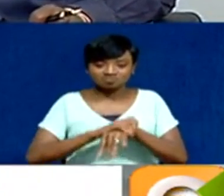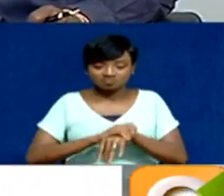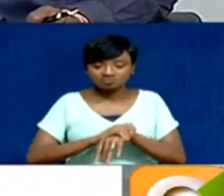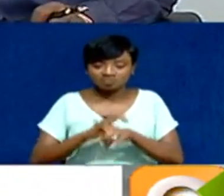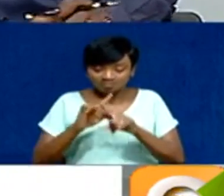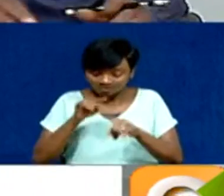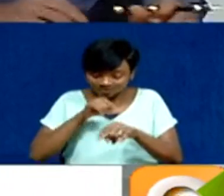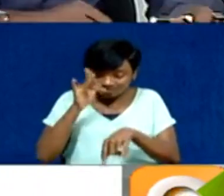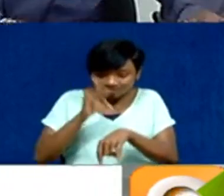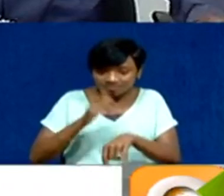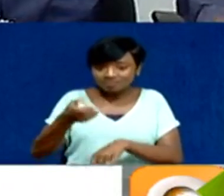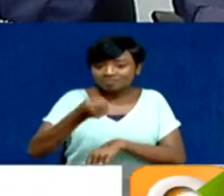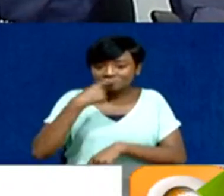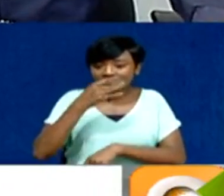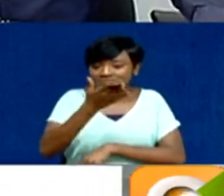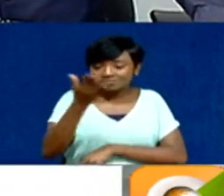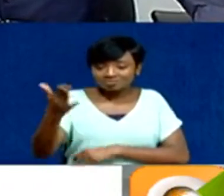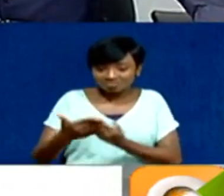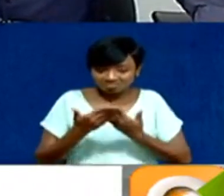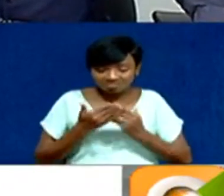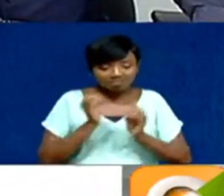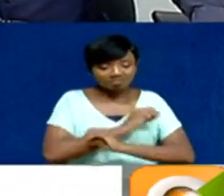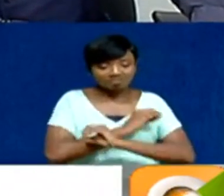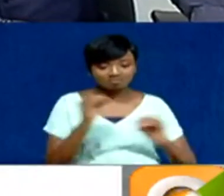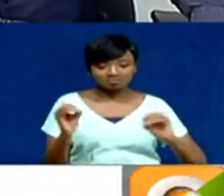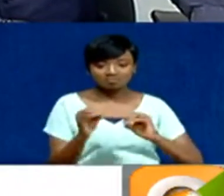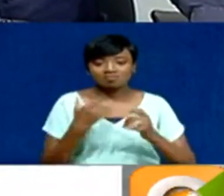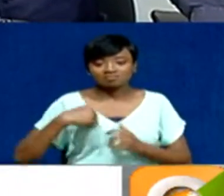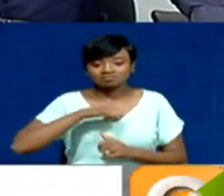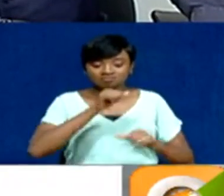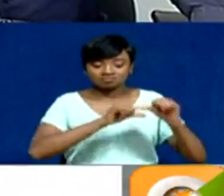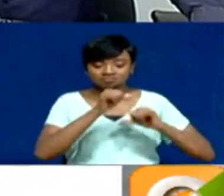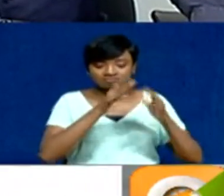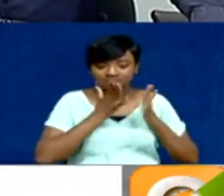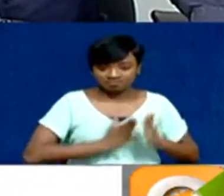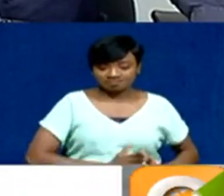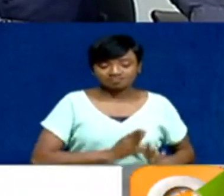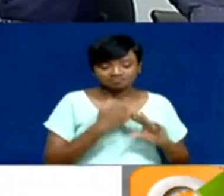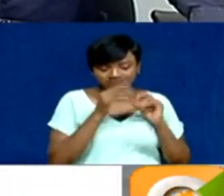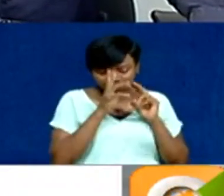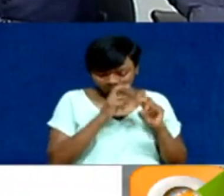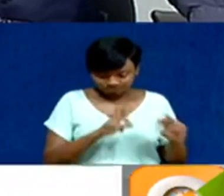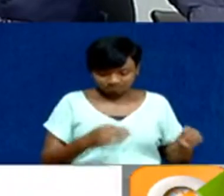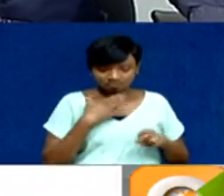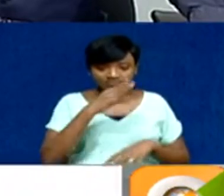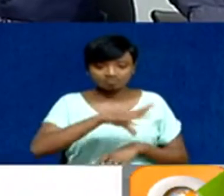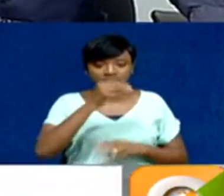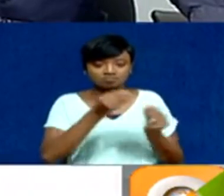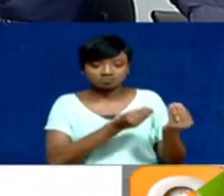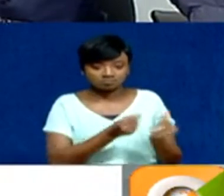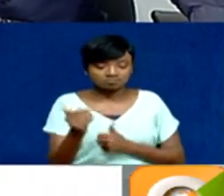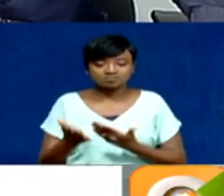currently available antibiotics worldwide. Now, scientists are racing against time to find solutions to